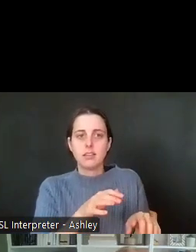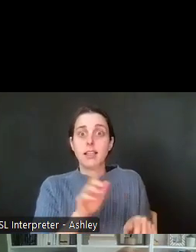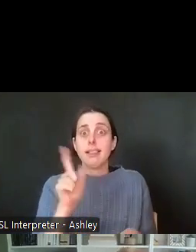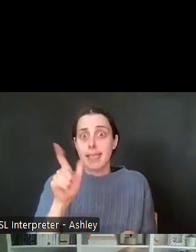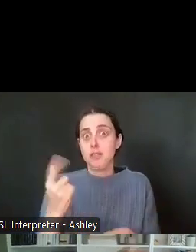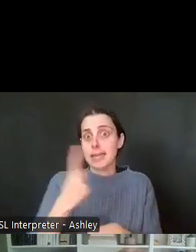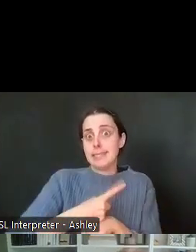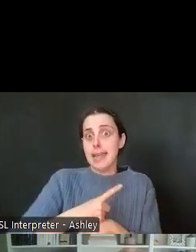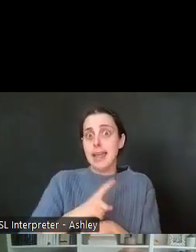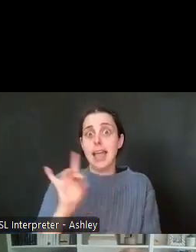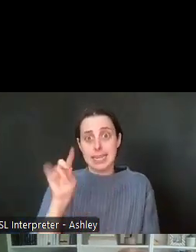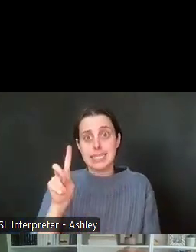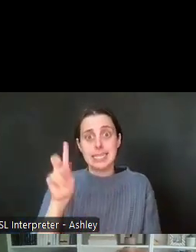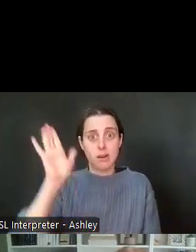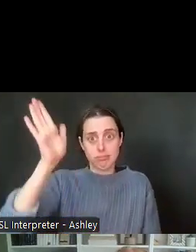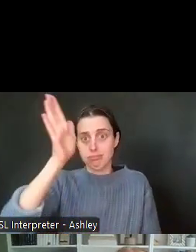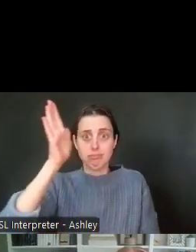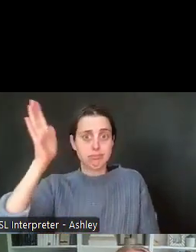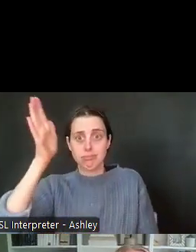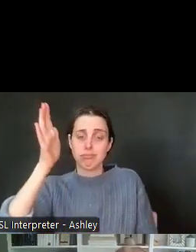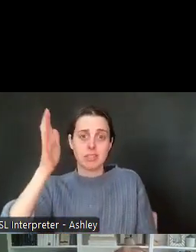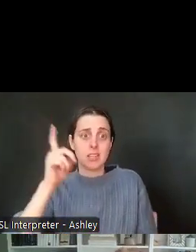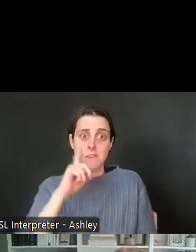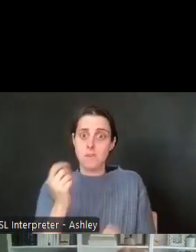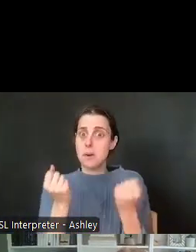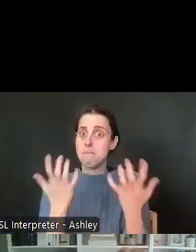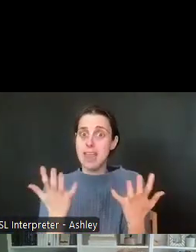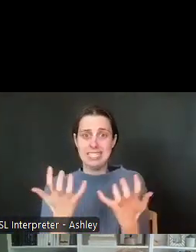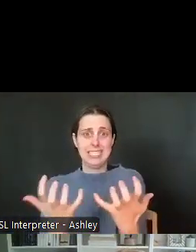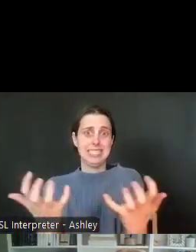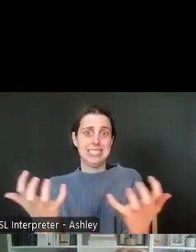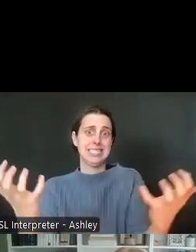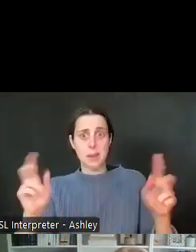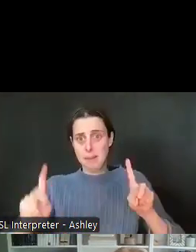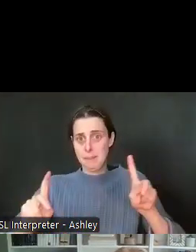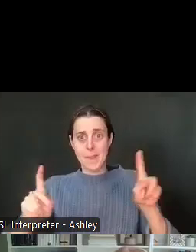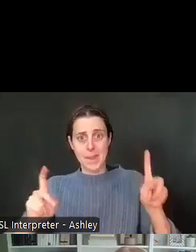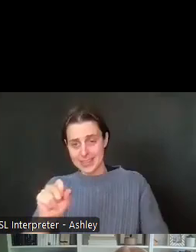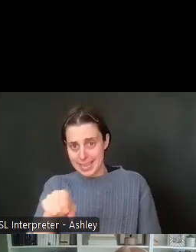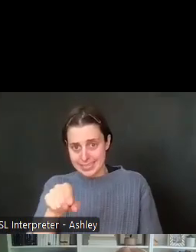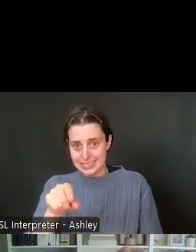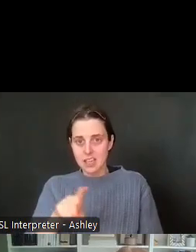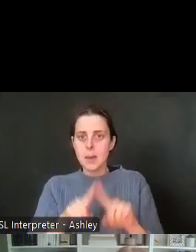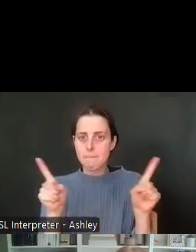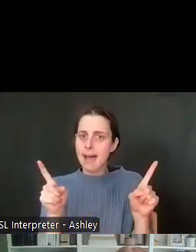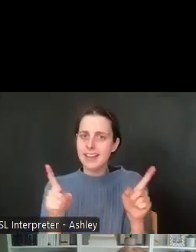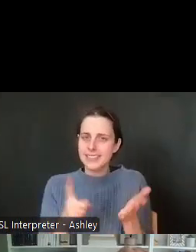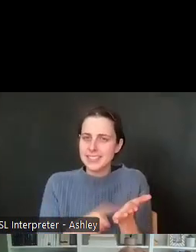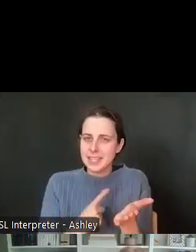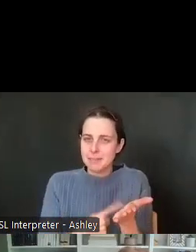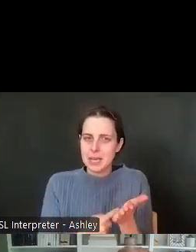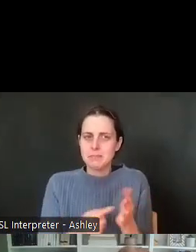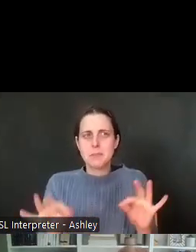were waiting to hear from her. I think sometimes we do the same thing. Sometimes we